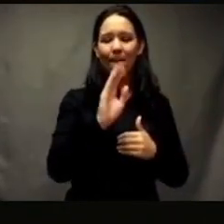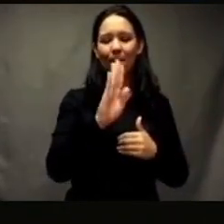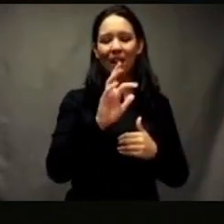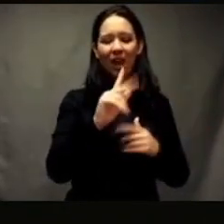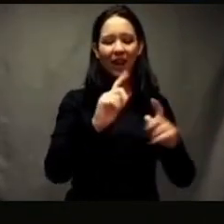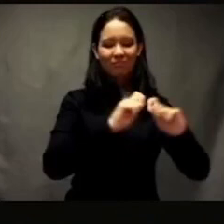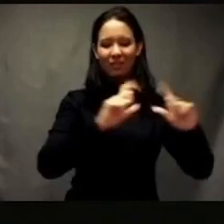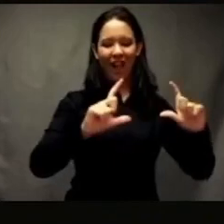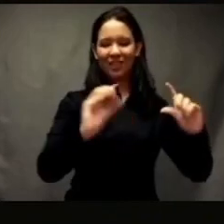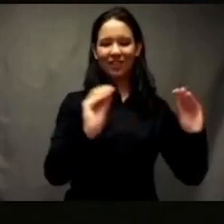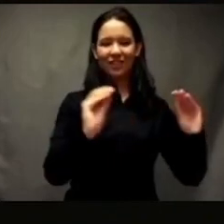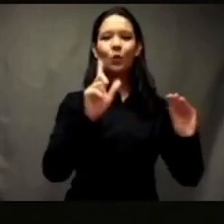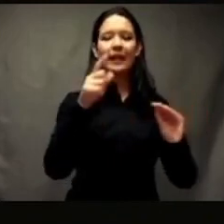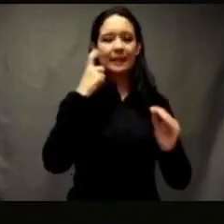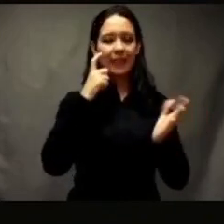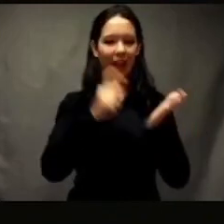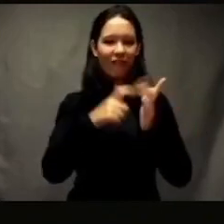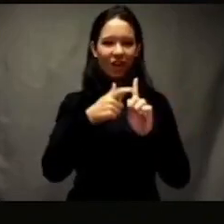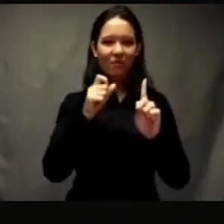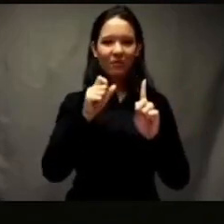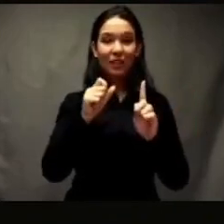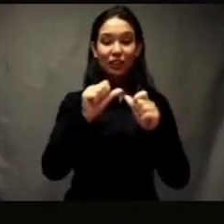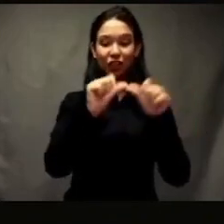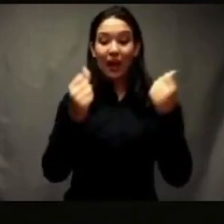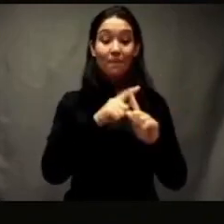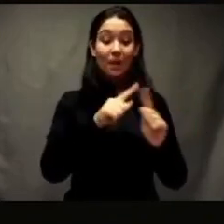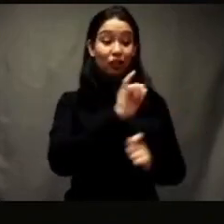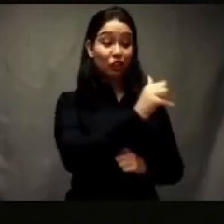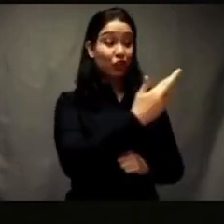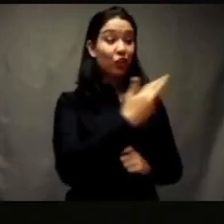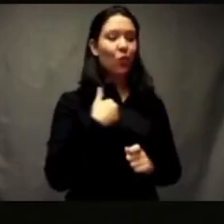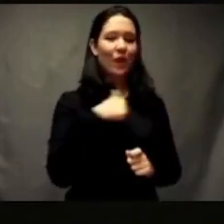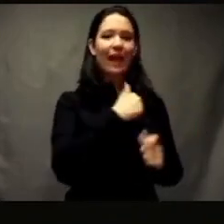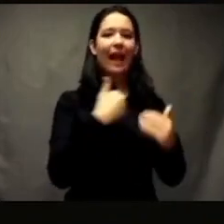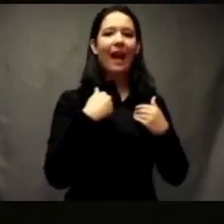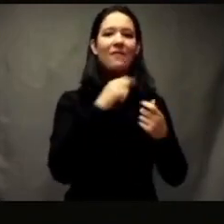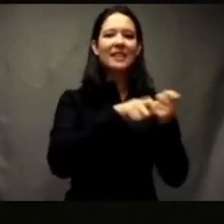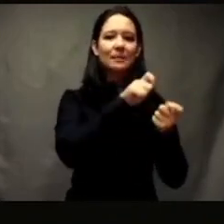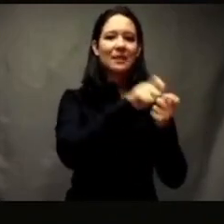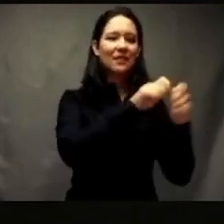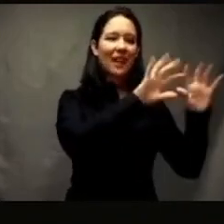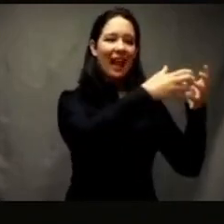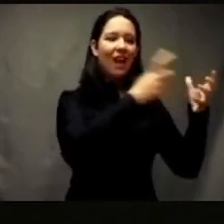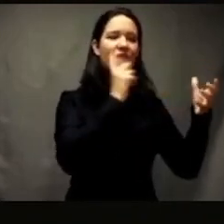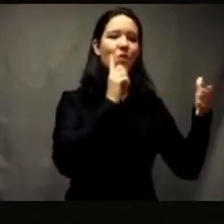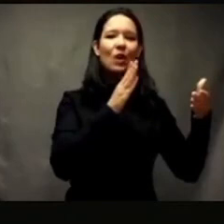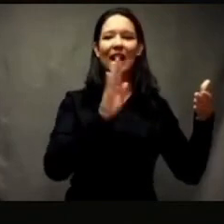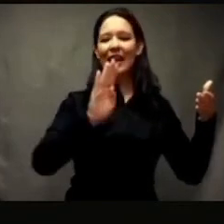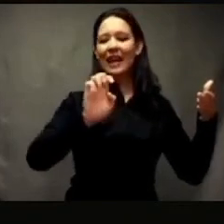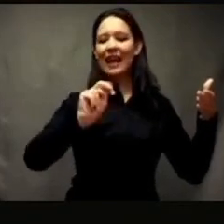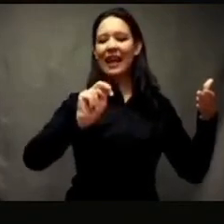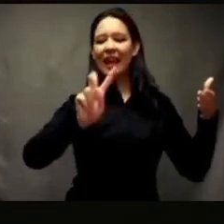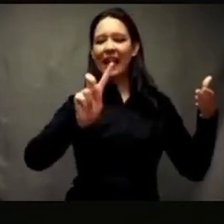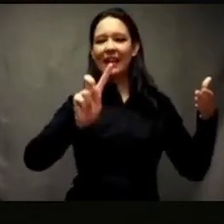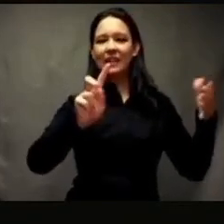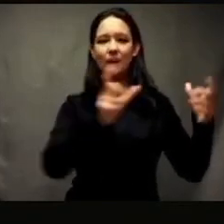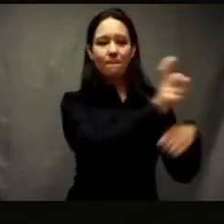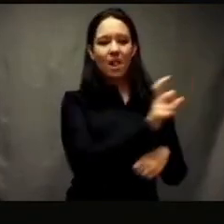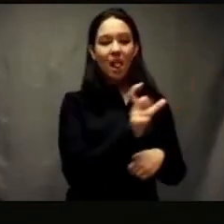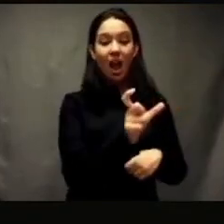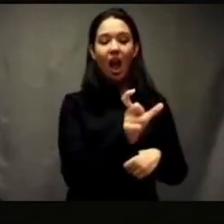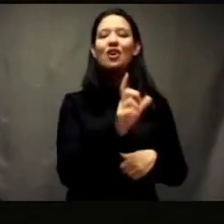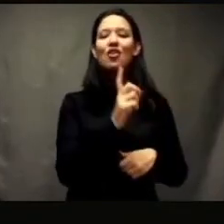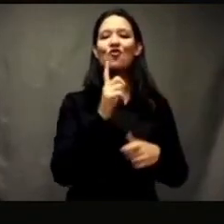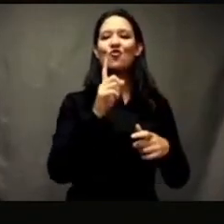the shapes. But with ScratchJr, we have a specific category for those end blocks, and repeat forever is in